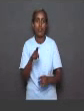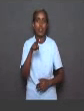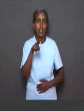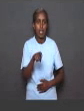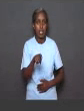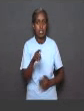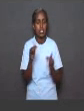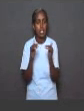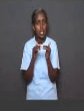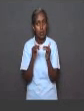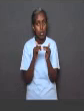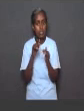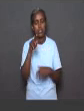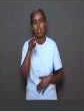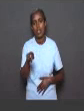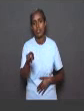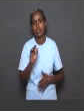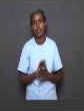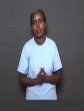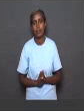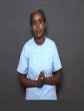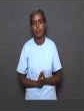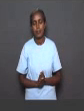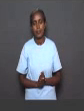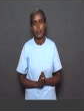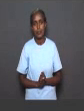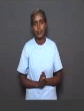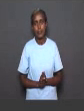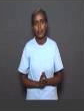of x equals x.